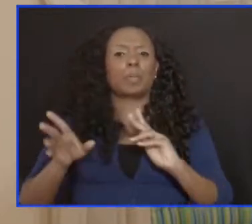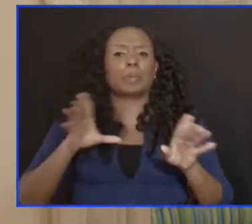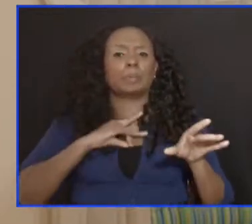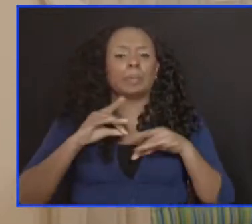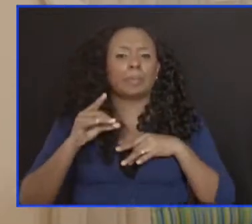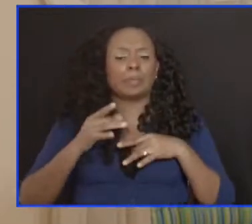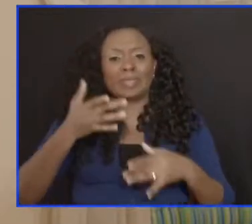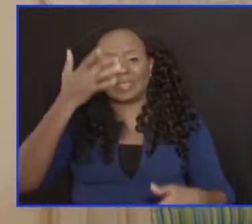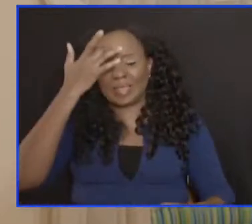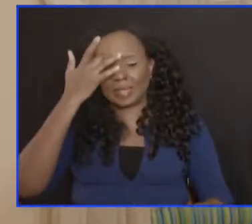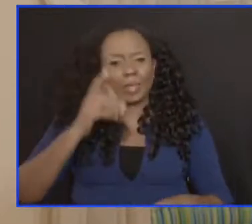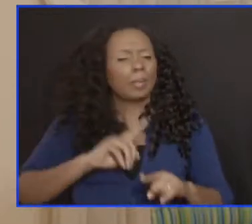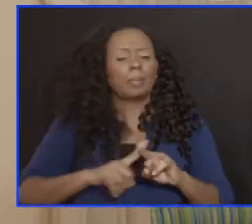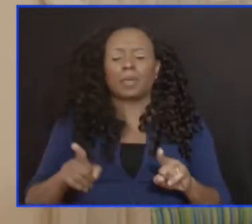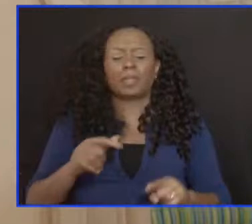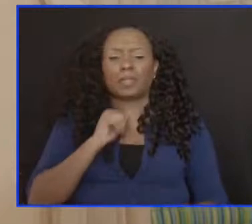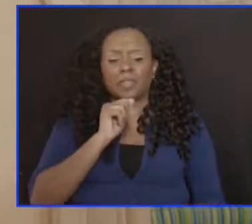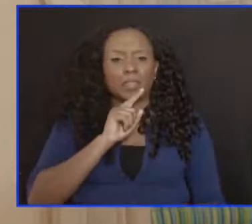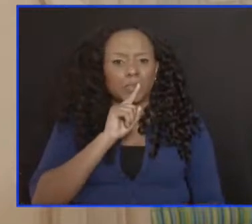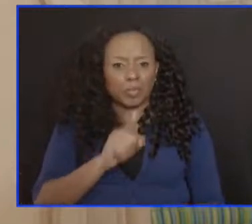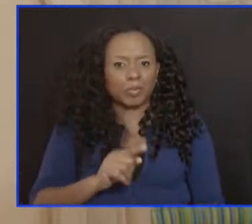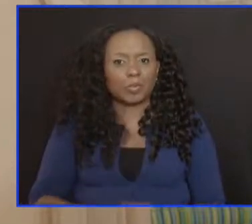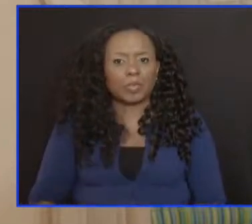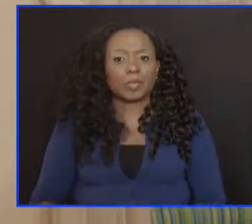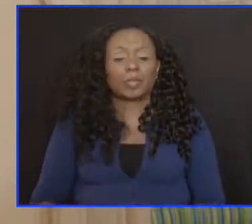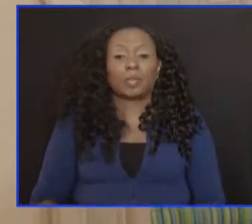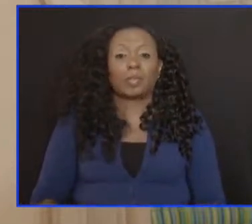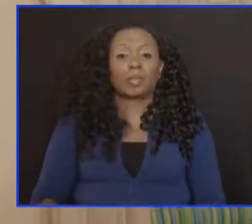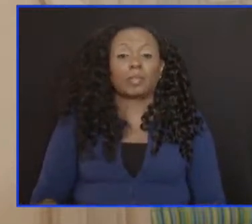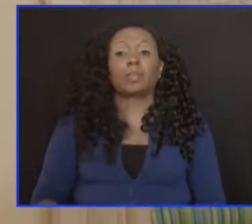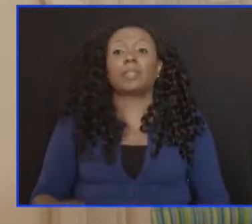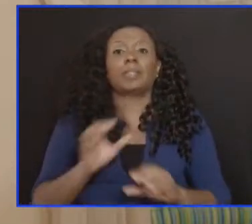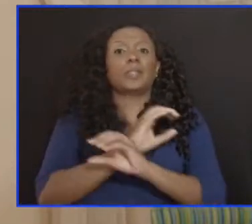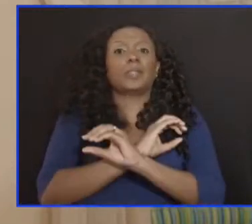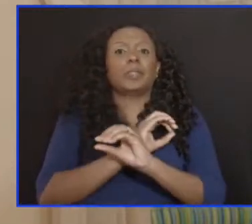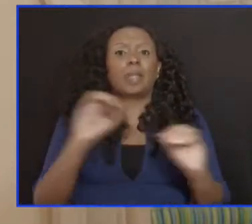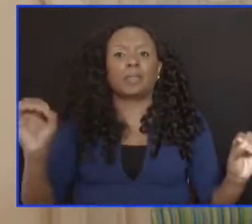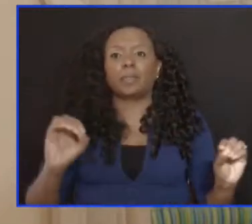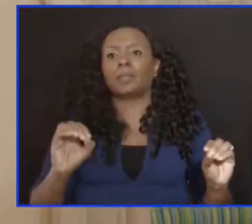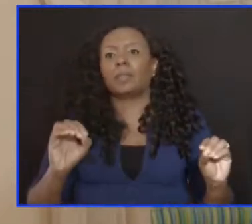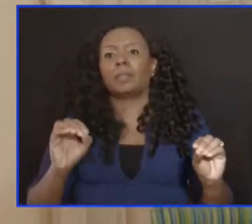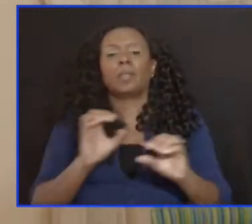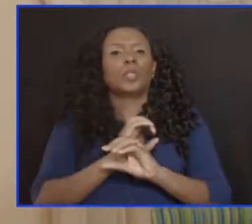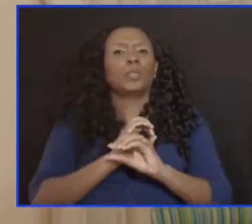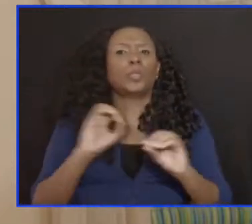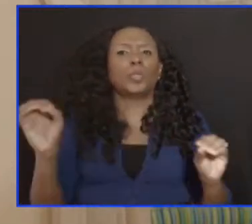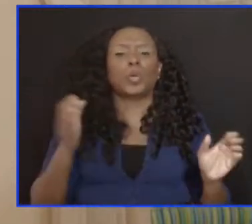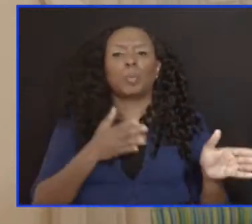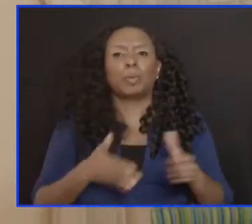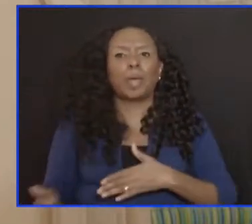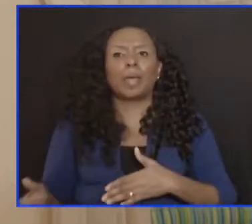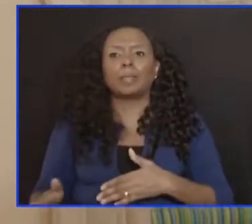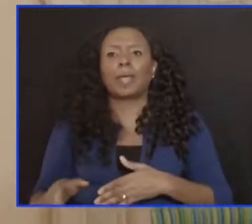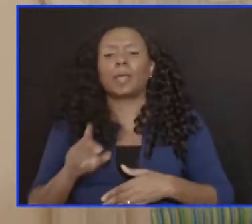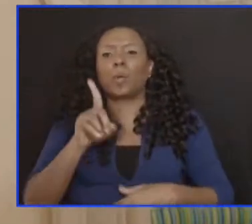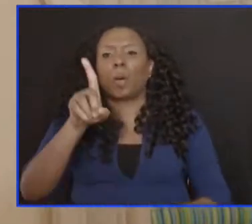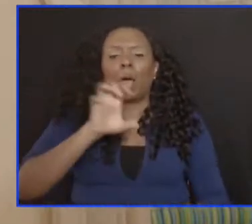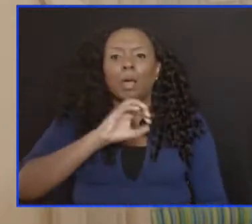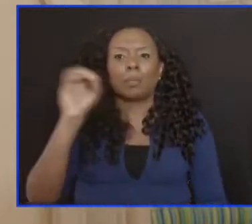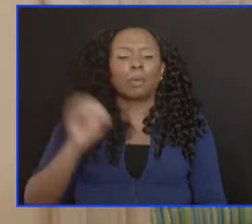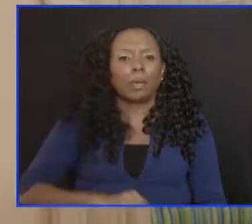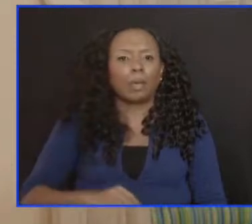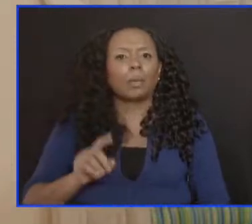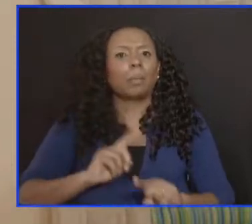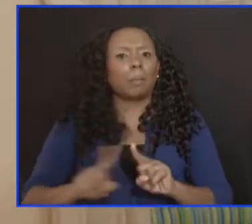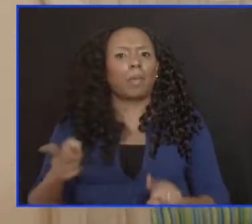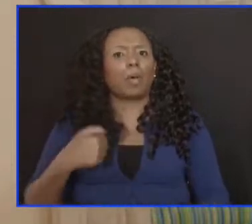mitigate against the spread of COVID in any place in Barbados. So it is a